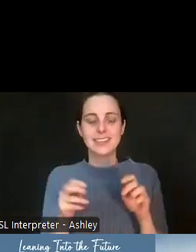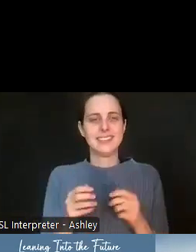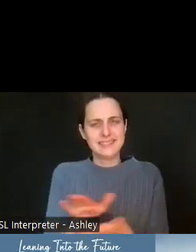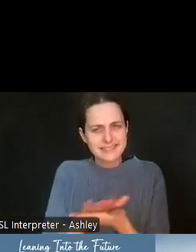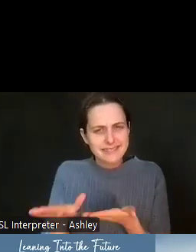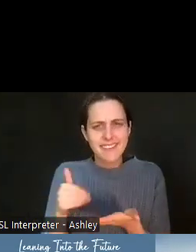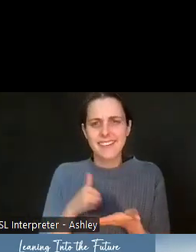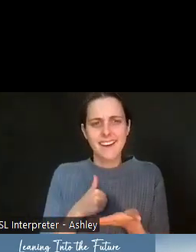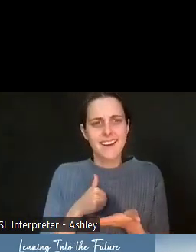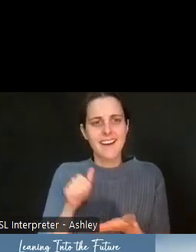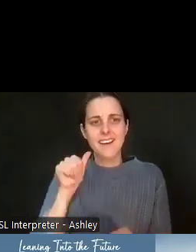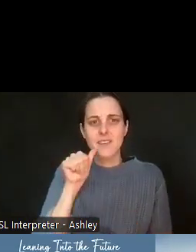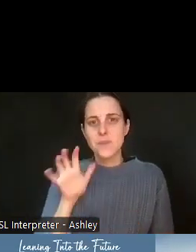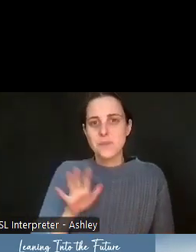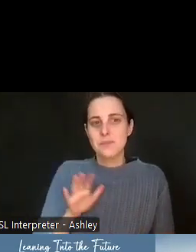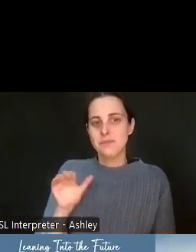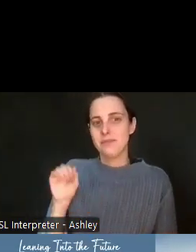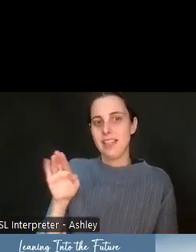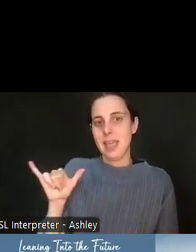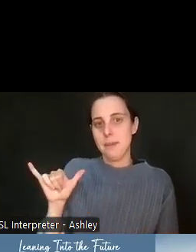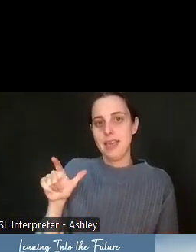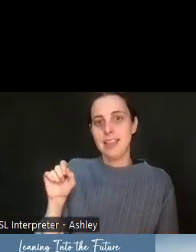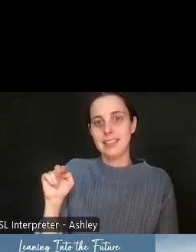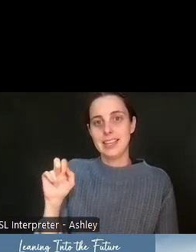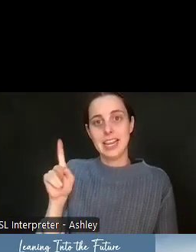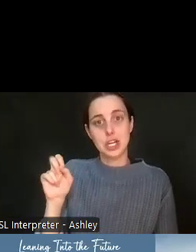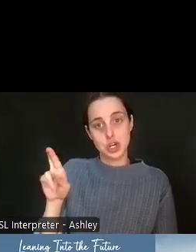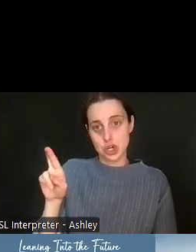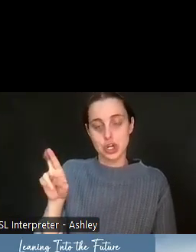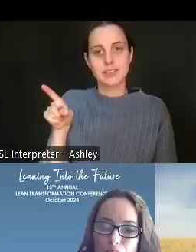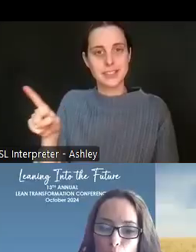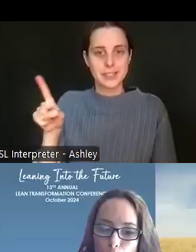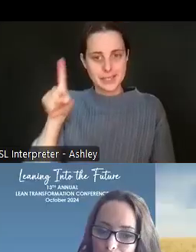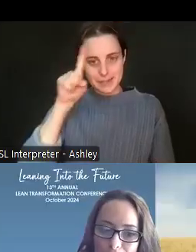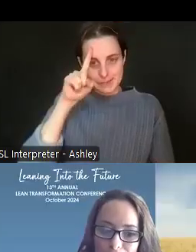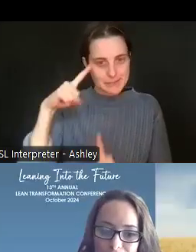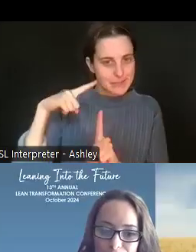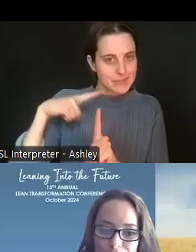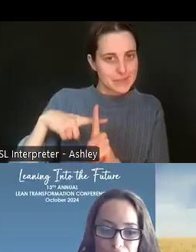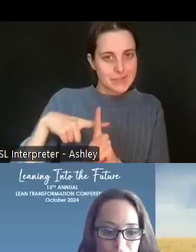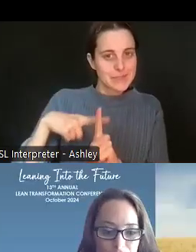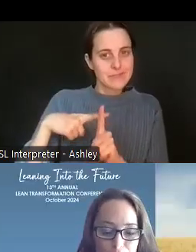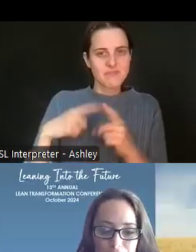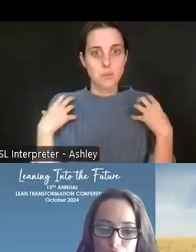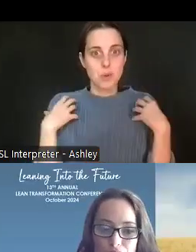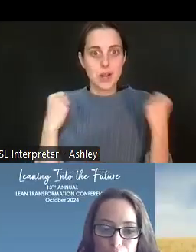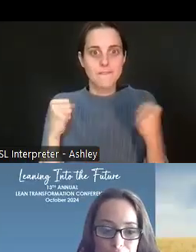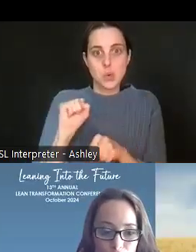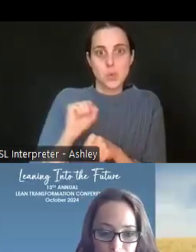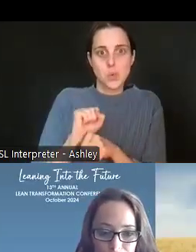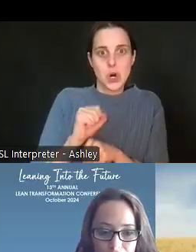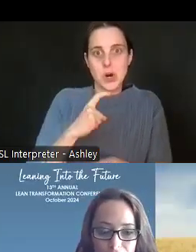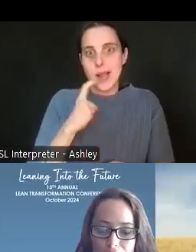Leneker with us. Amy Leneker is an optimistic, joy-seeking, recovering workaholic. She is also a